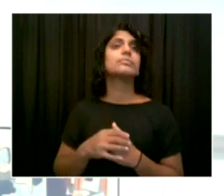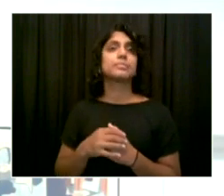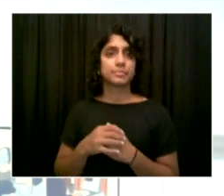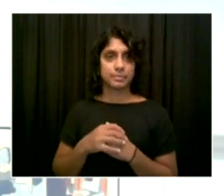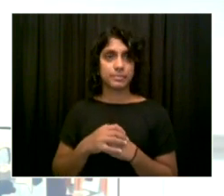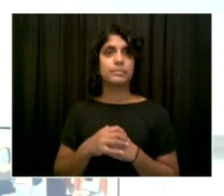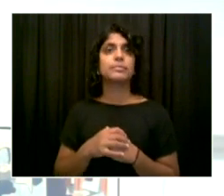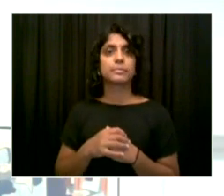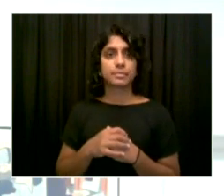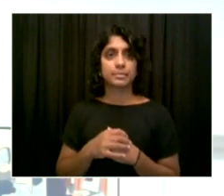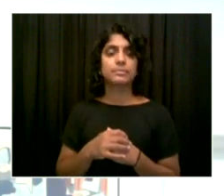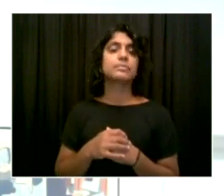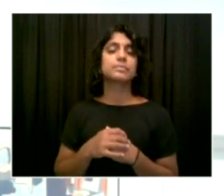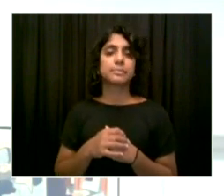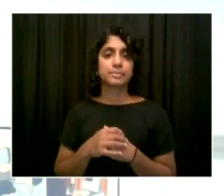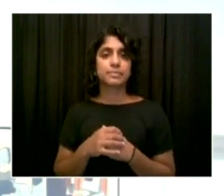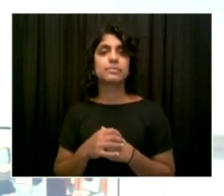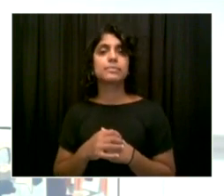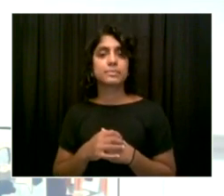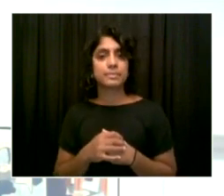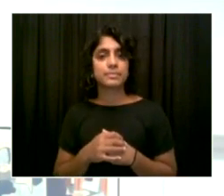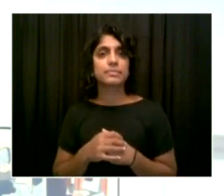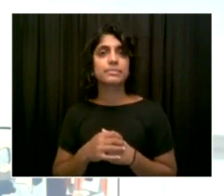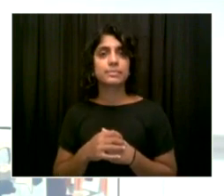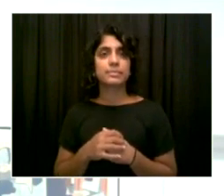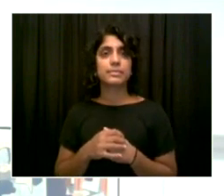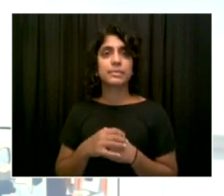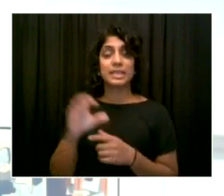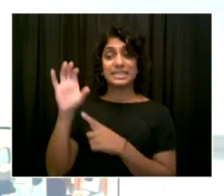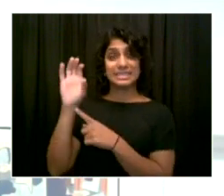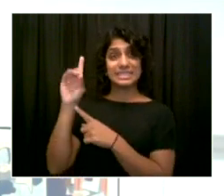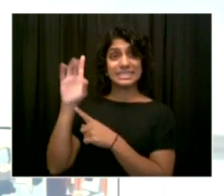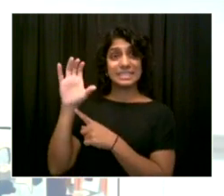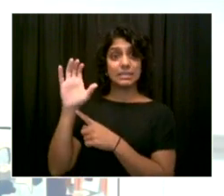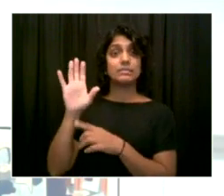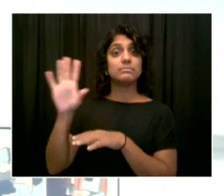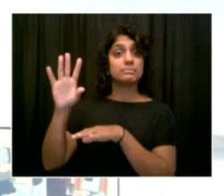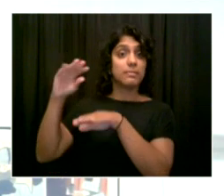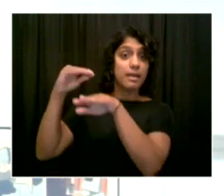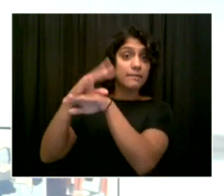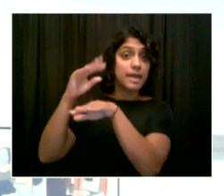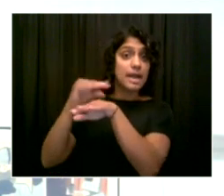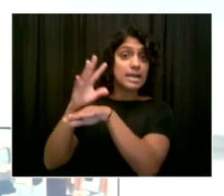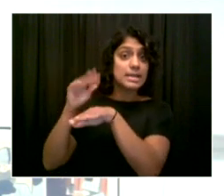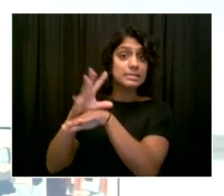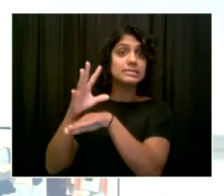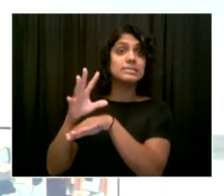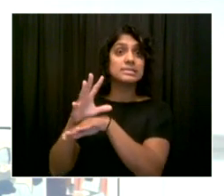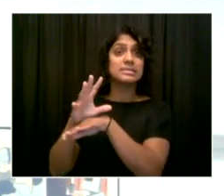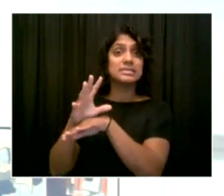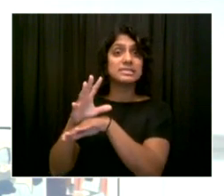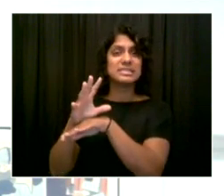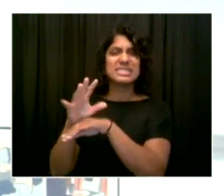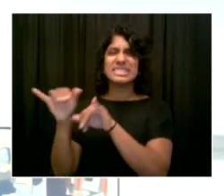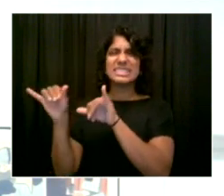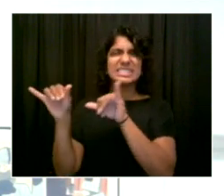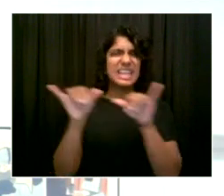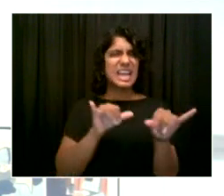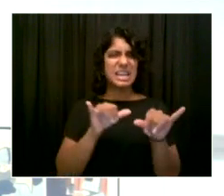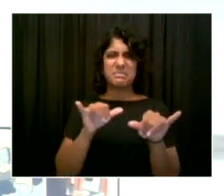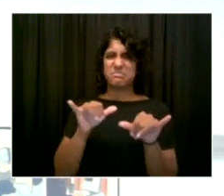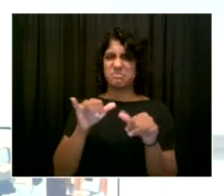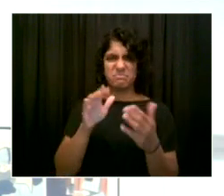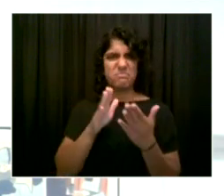to prevention of COVID-19 that has worked in our schools thus far. And the key in that layered approach